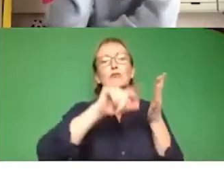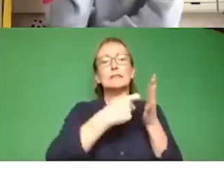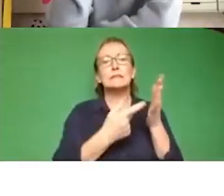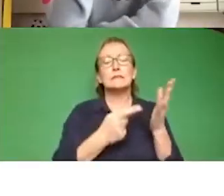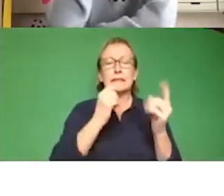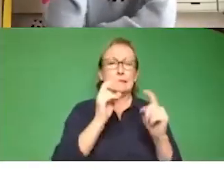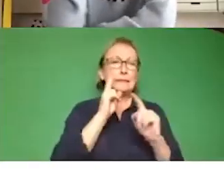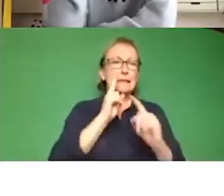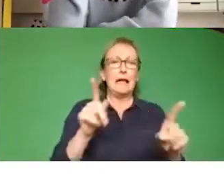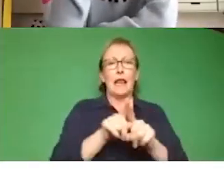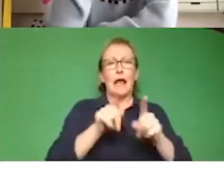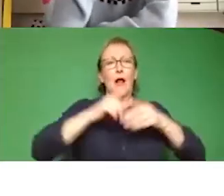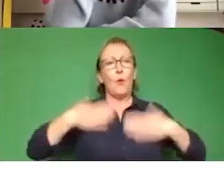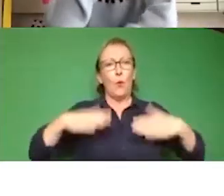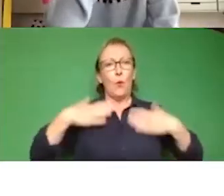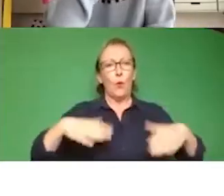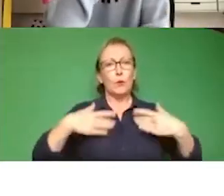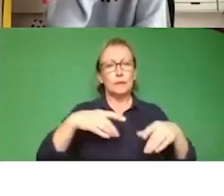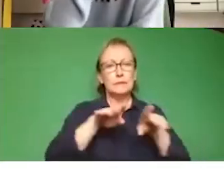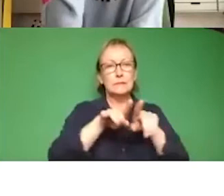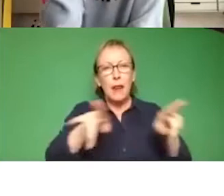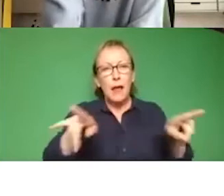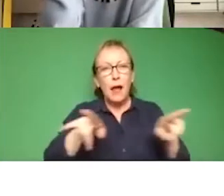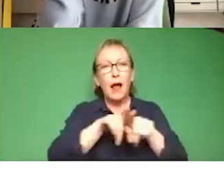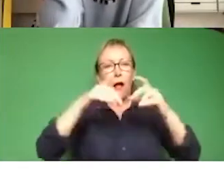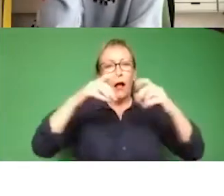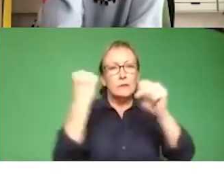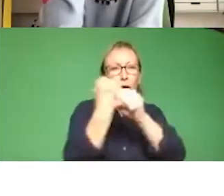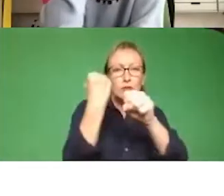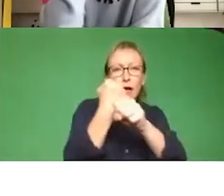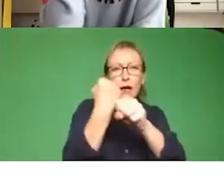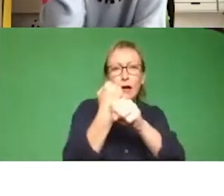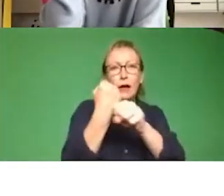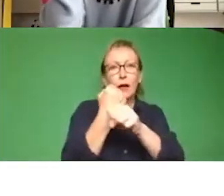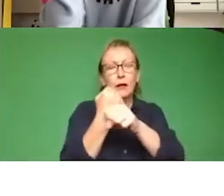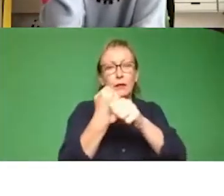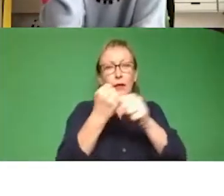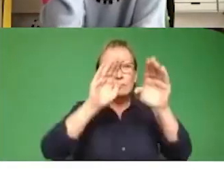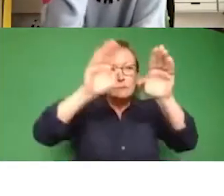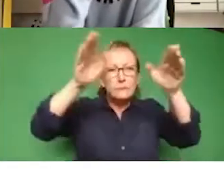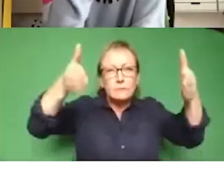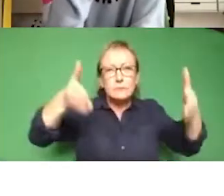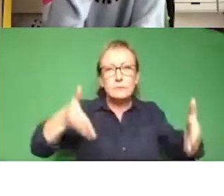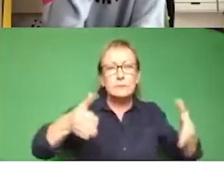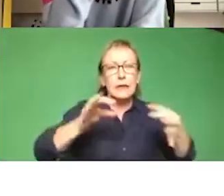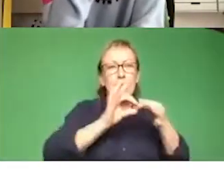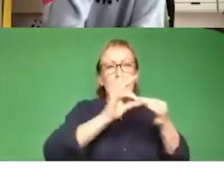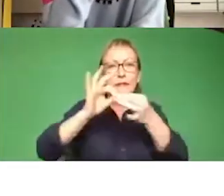the clothing and the context, the building itself, in the brutalist kind of architecture, it's always